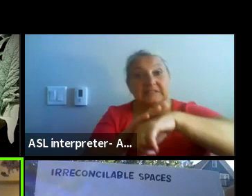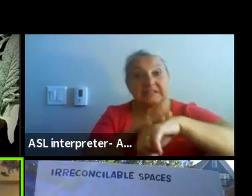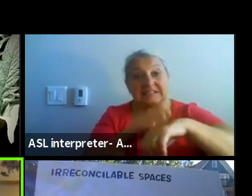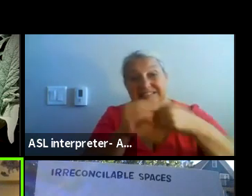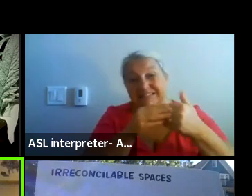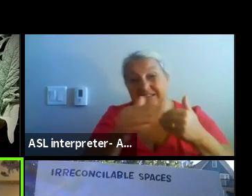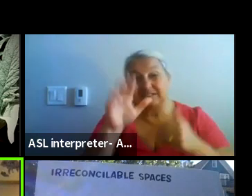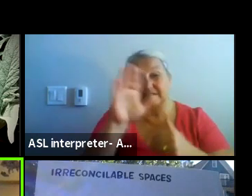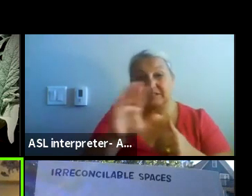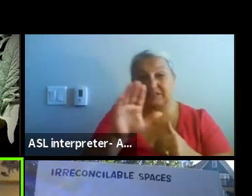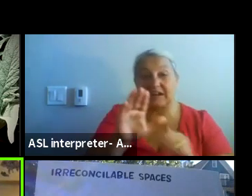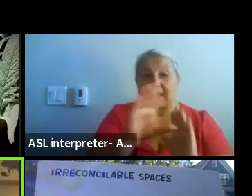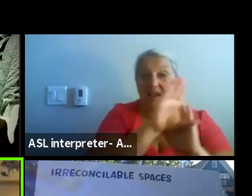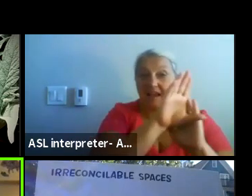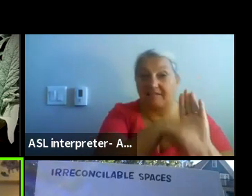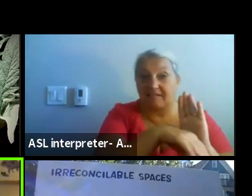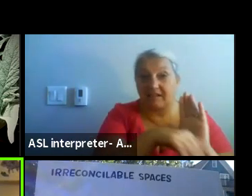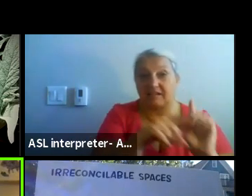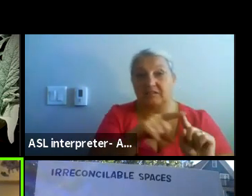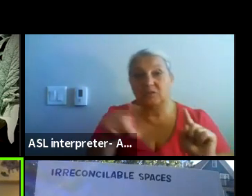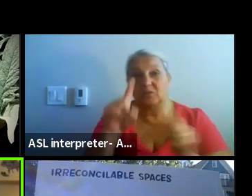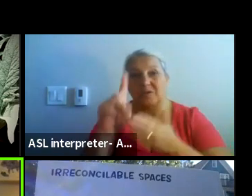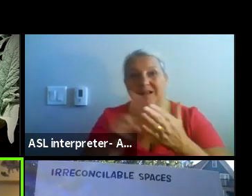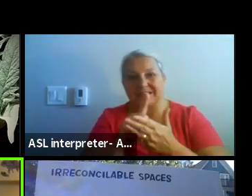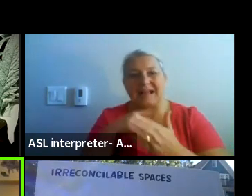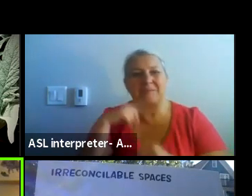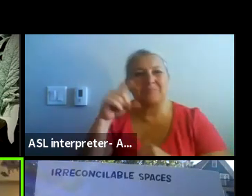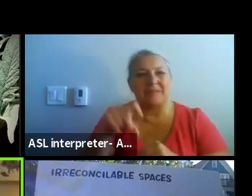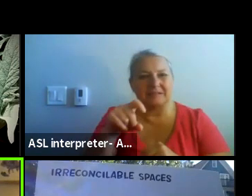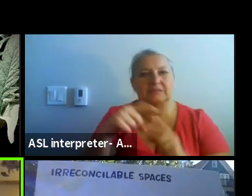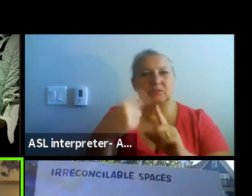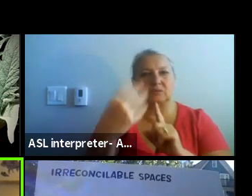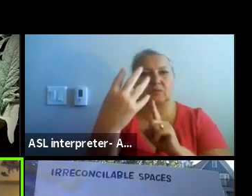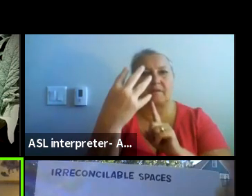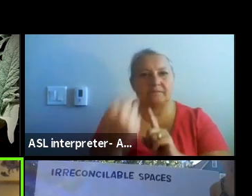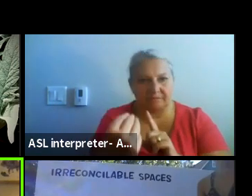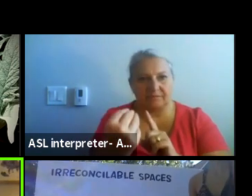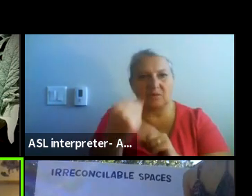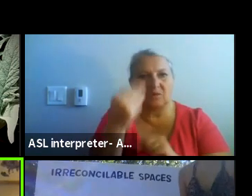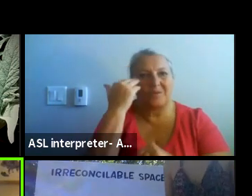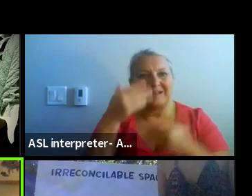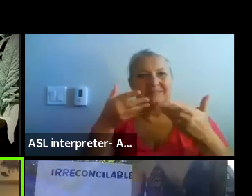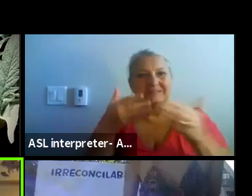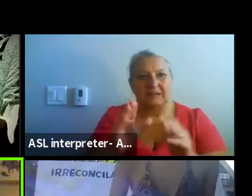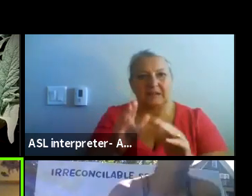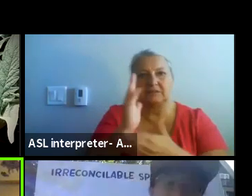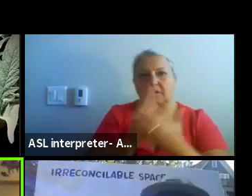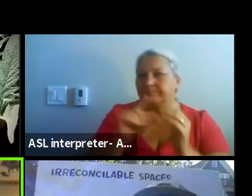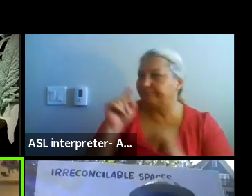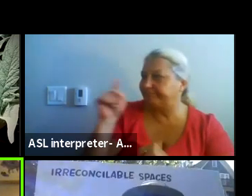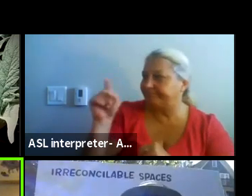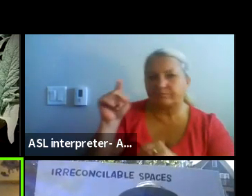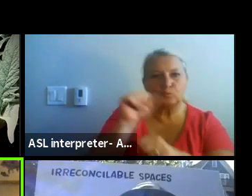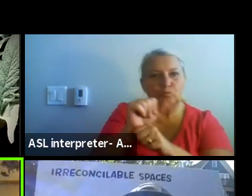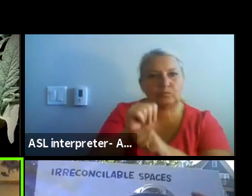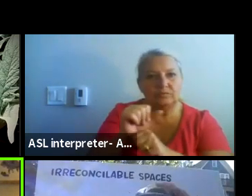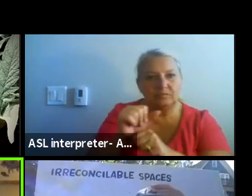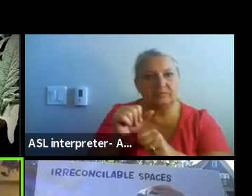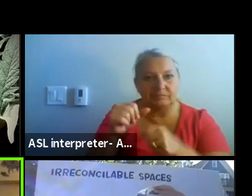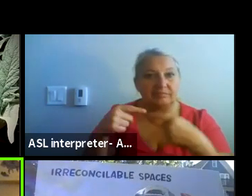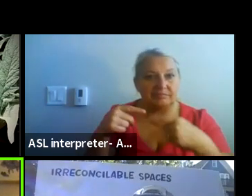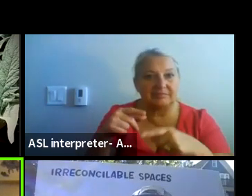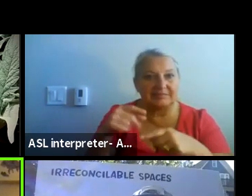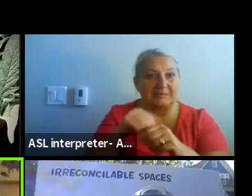to 1 hour, I will have to turn off my camera briefly to let workers into my apartment during this